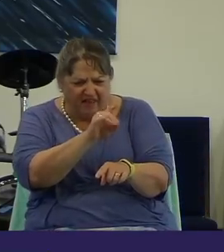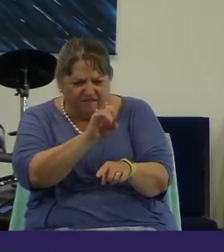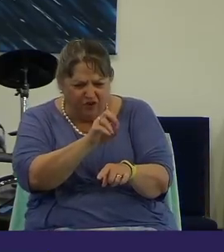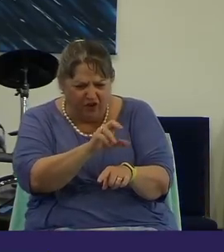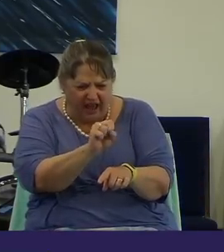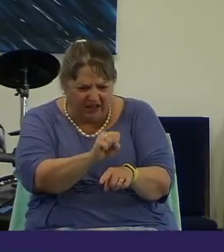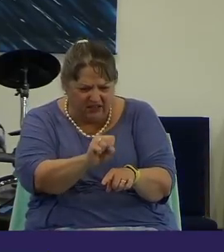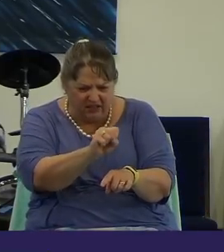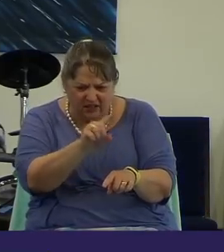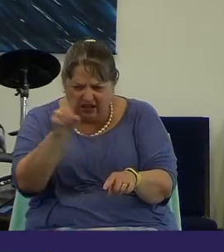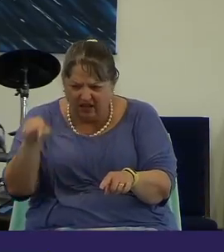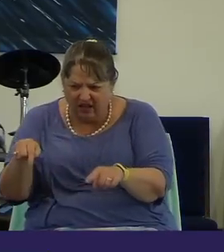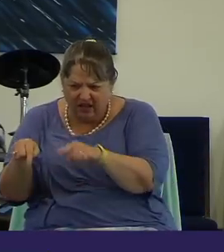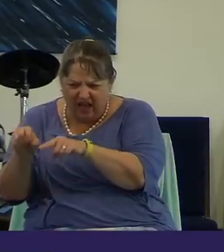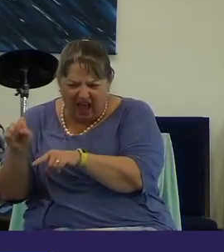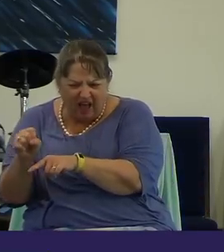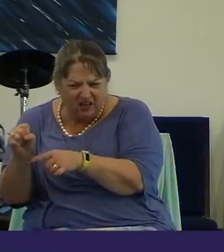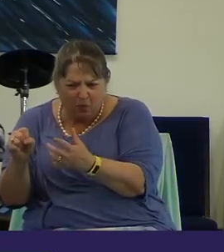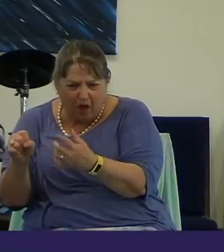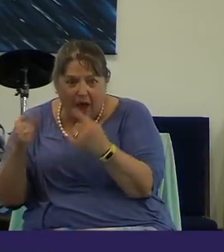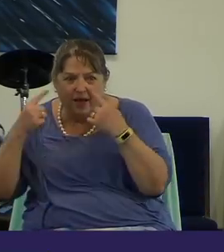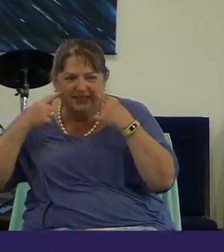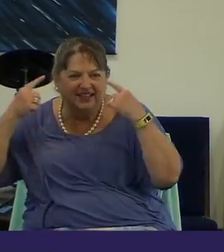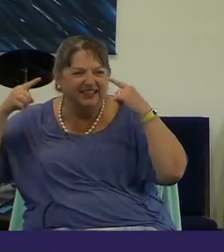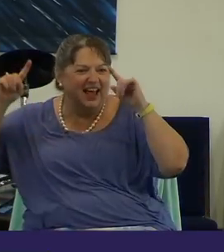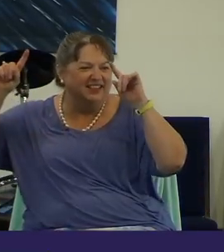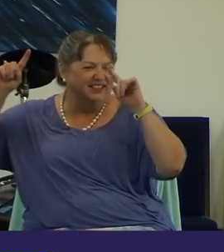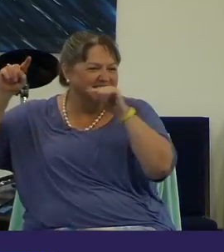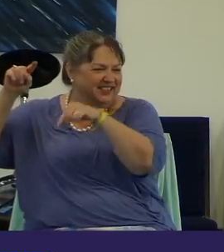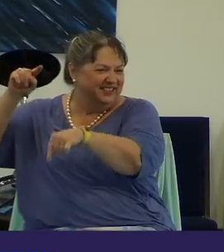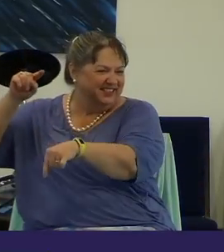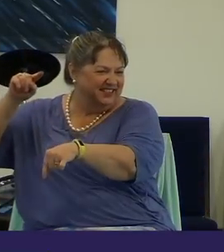Jesus conquered and overcame and